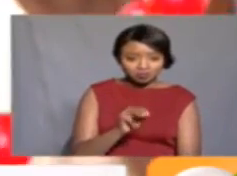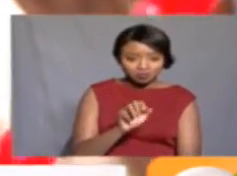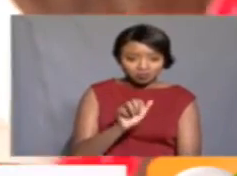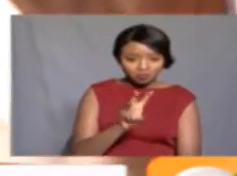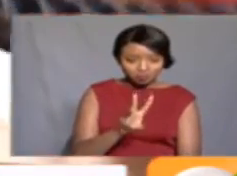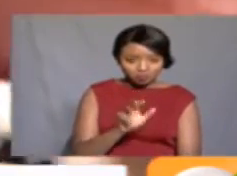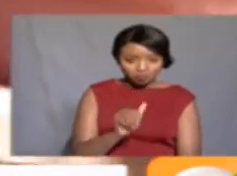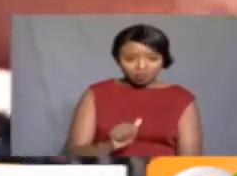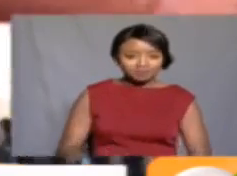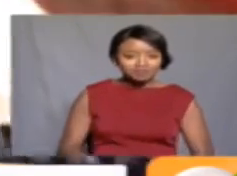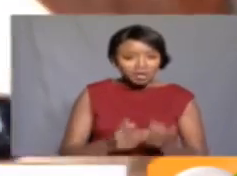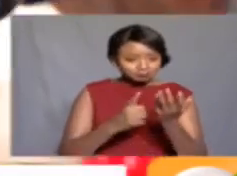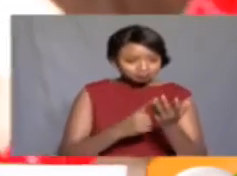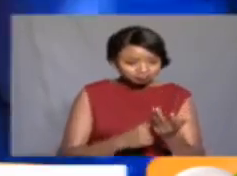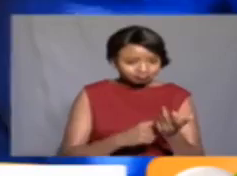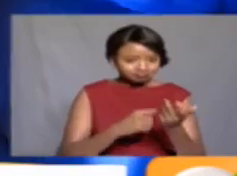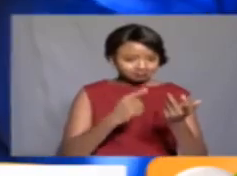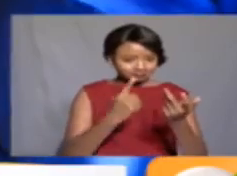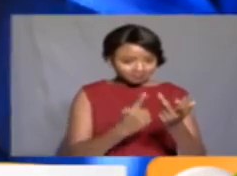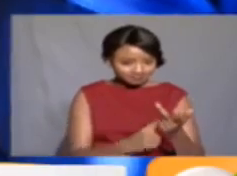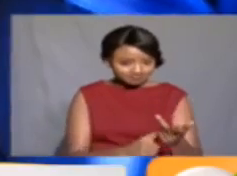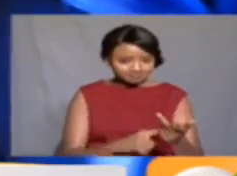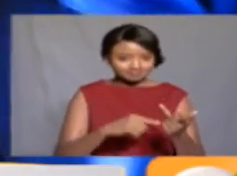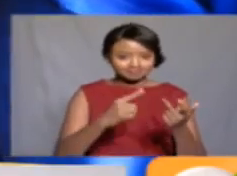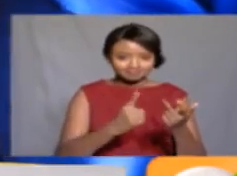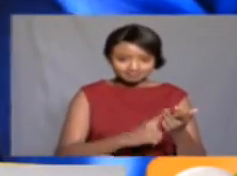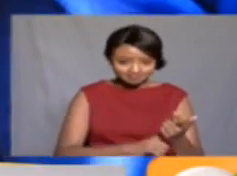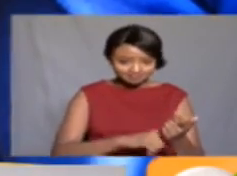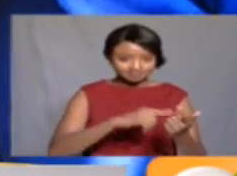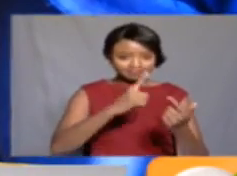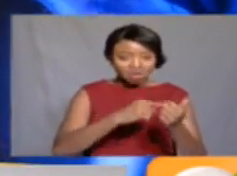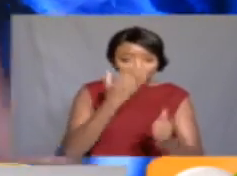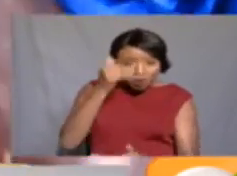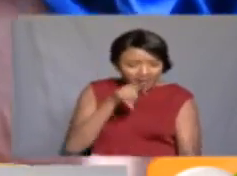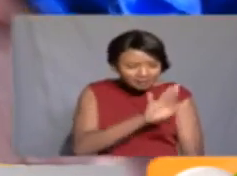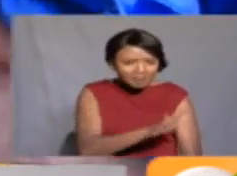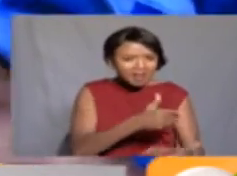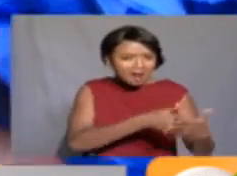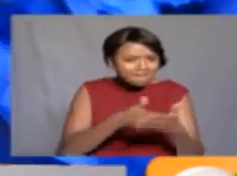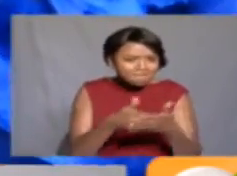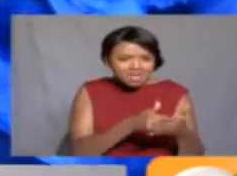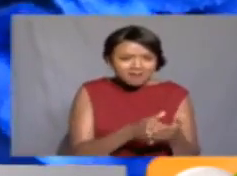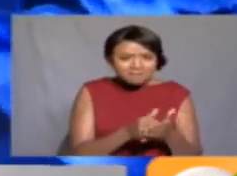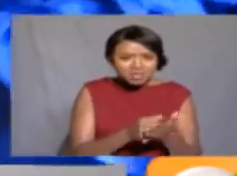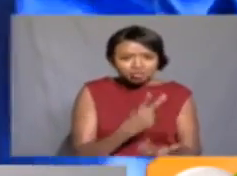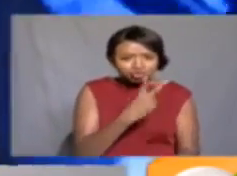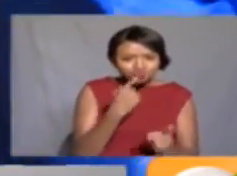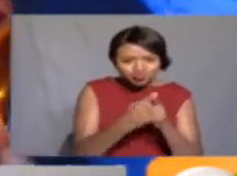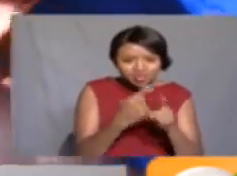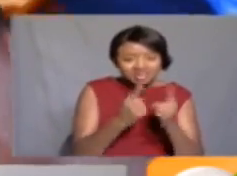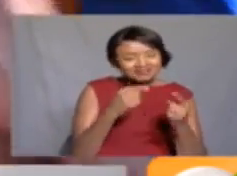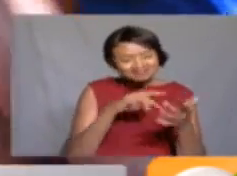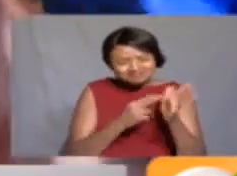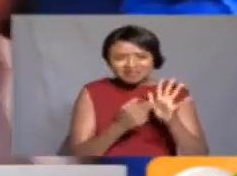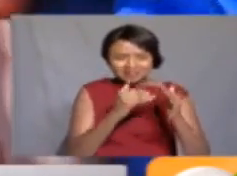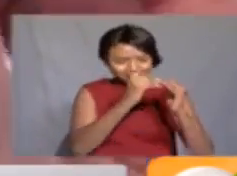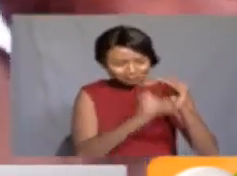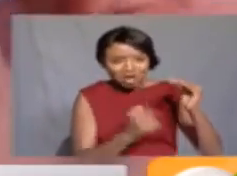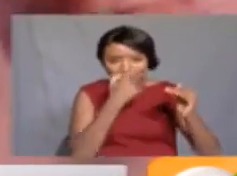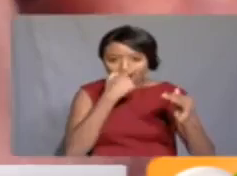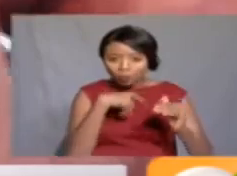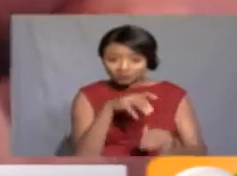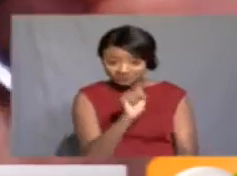The count begins, bead by breath. Because Frederick is 2 years old but still under the age of 5, Ajon